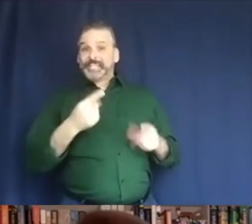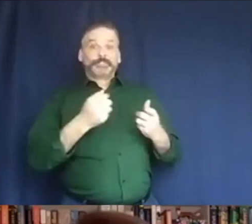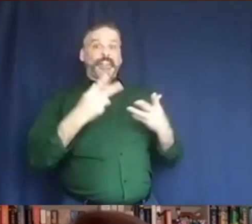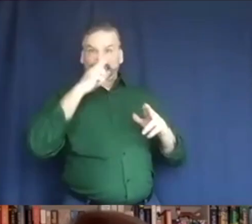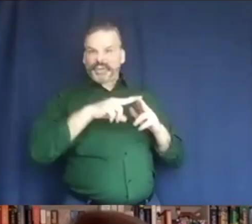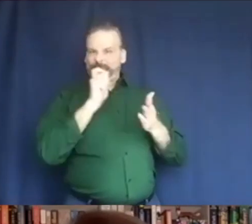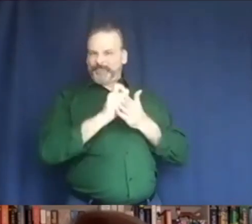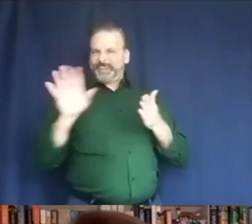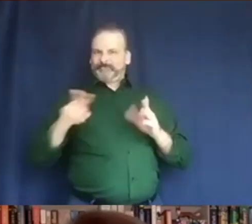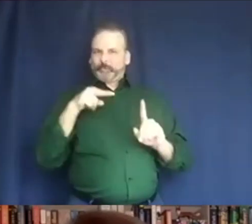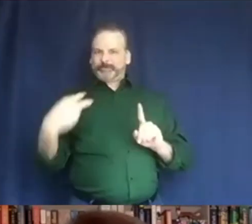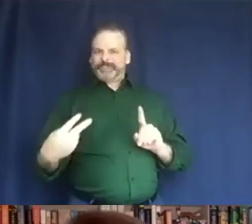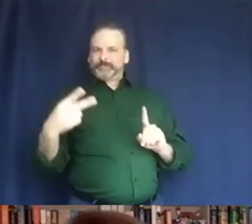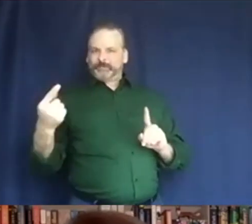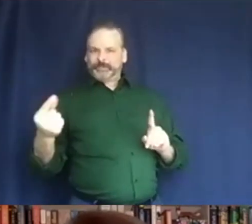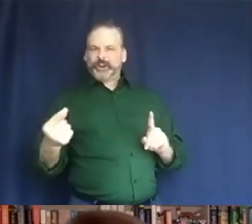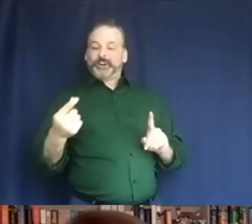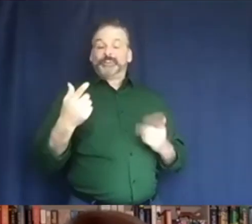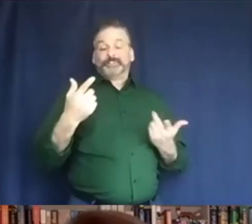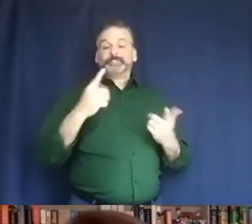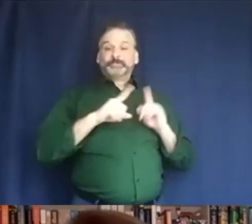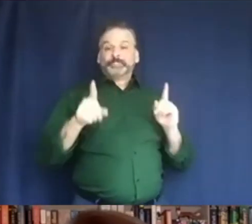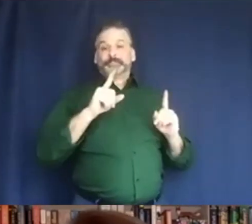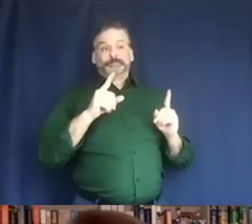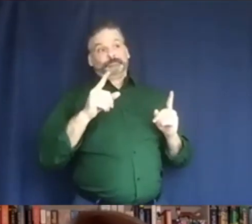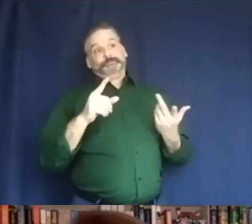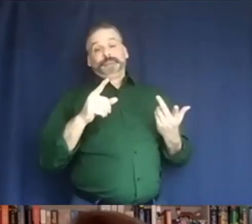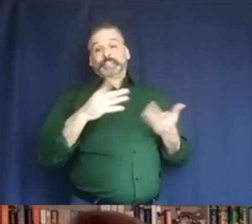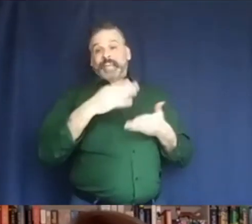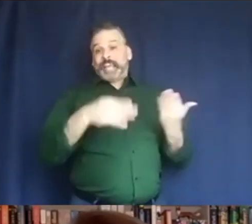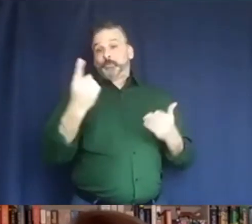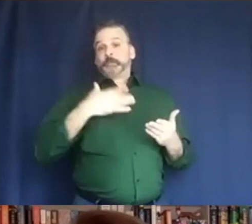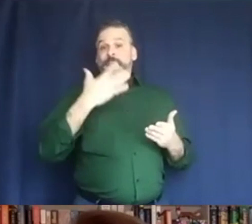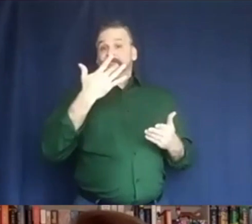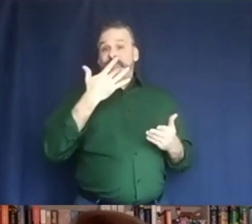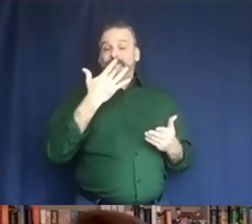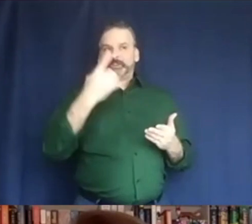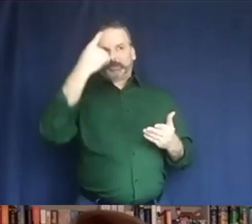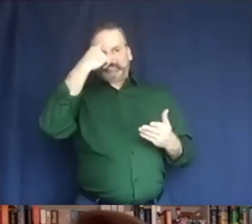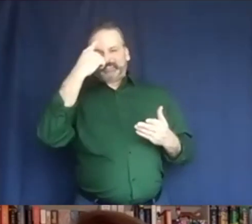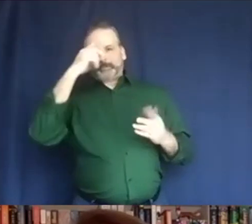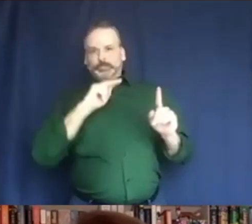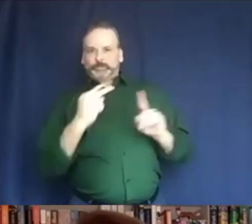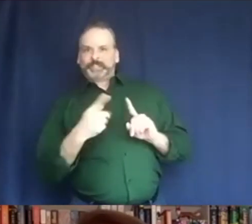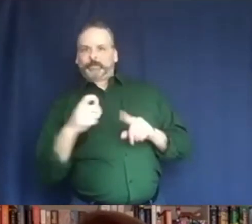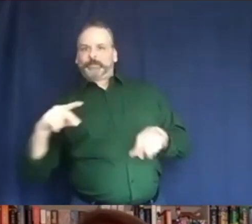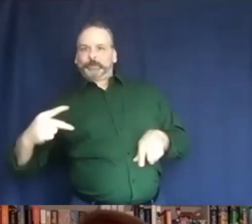different, and wound up being kind of my favorite thing to put myself in that particular headspace.